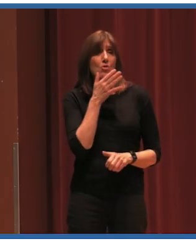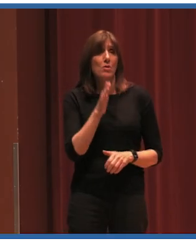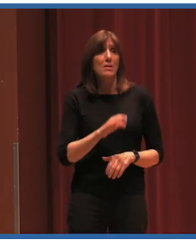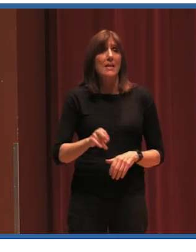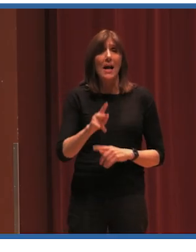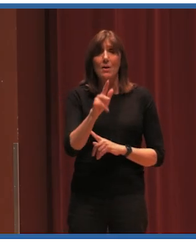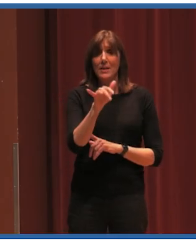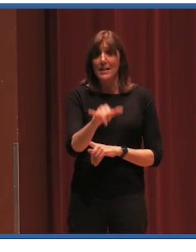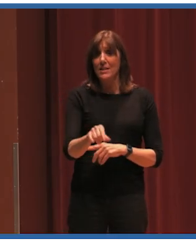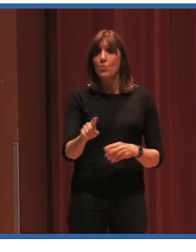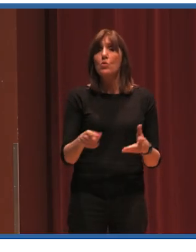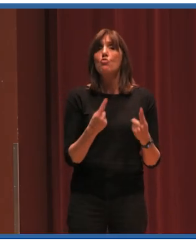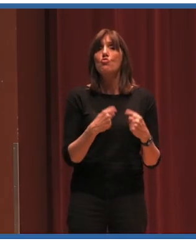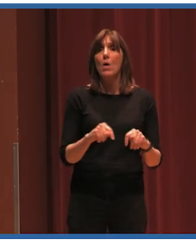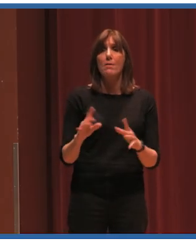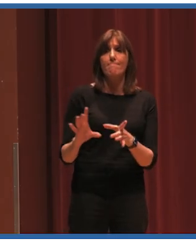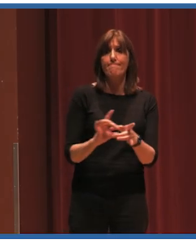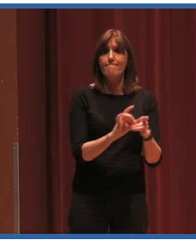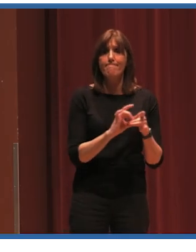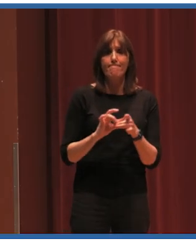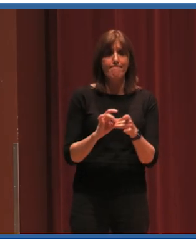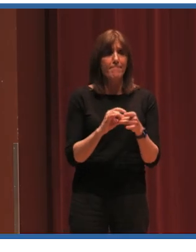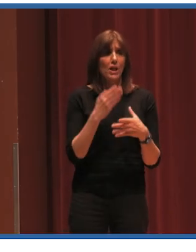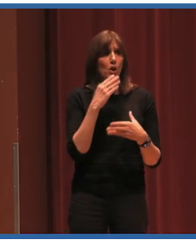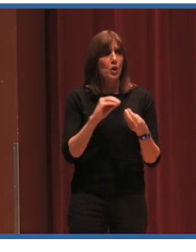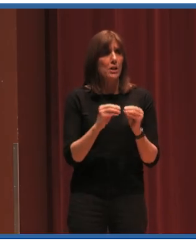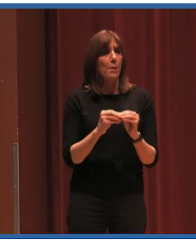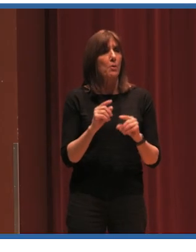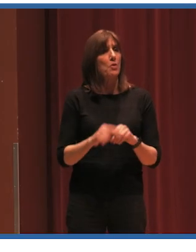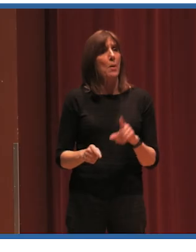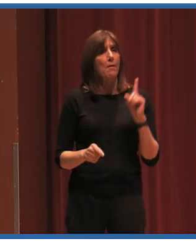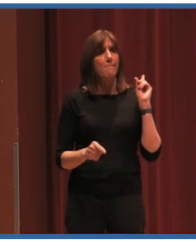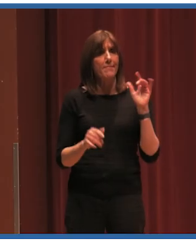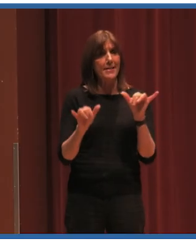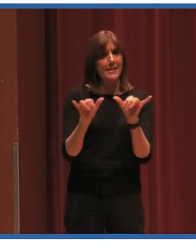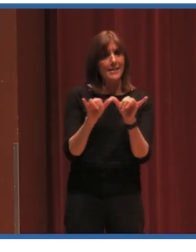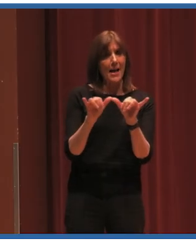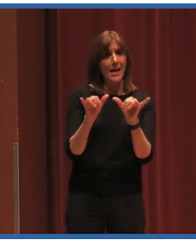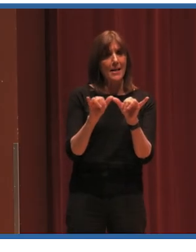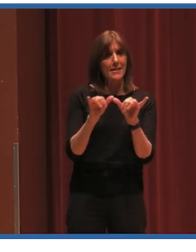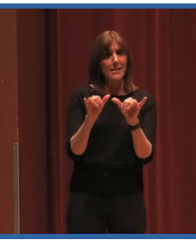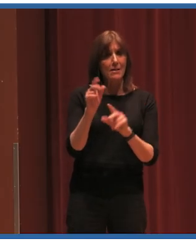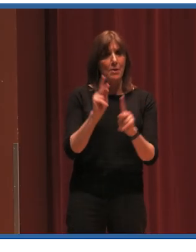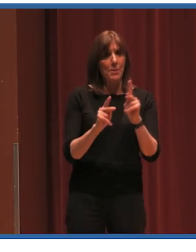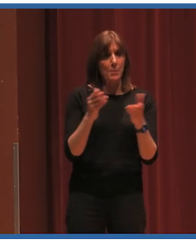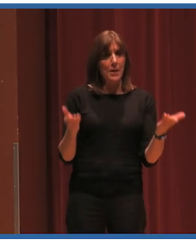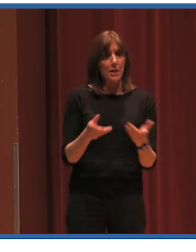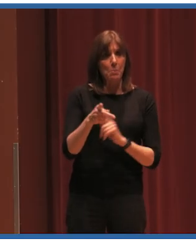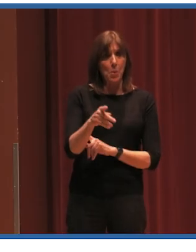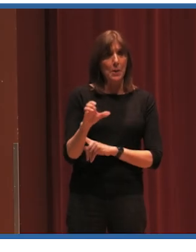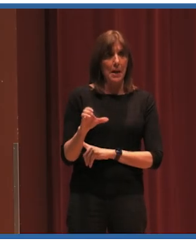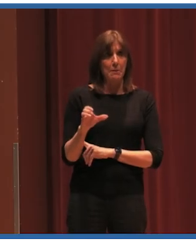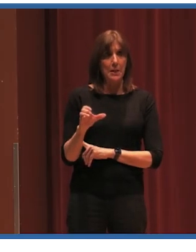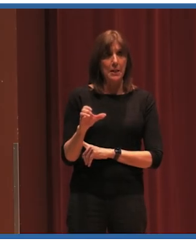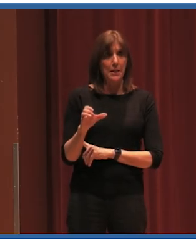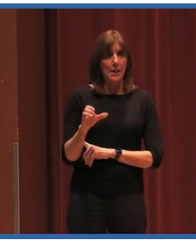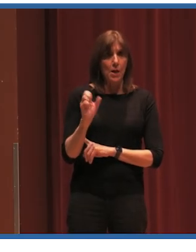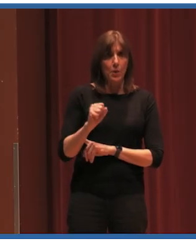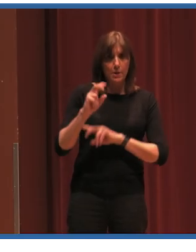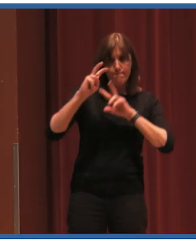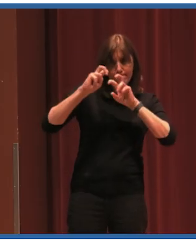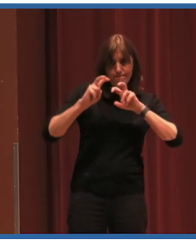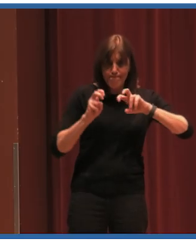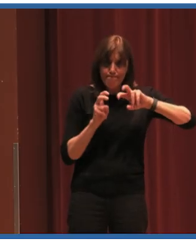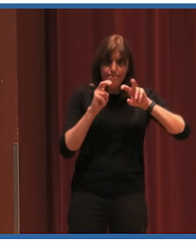counties together so that we can get stable rates. But given the size of the population here in Polk County, we're able to start to cut this